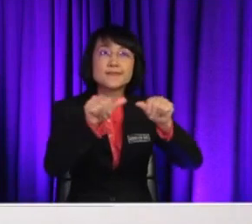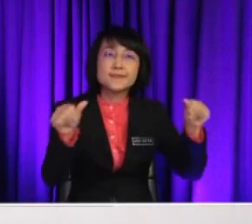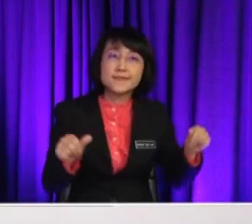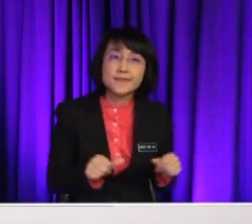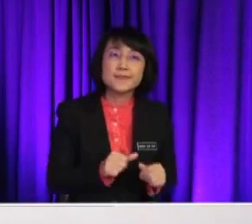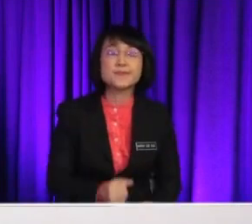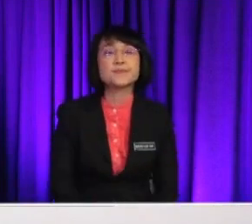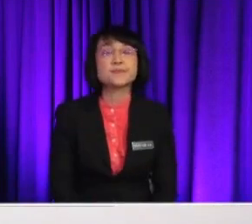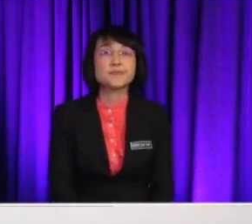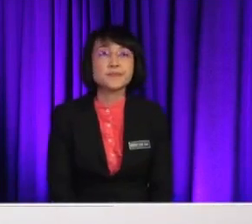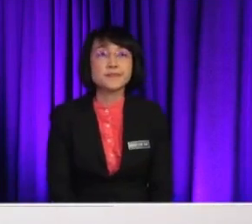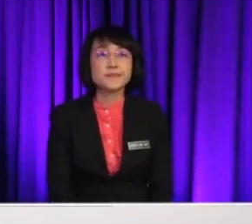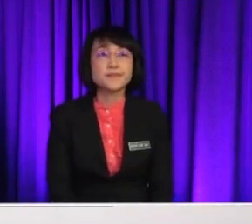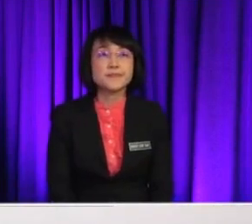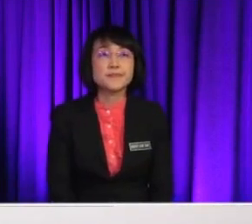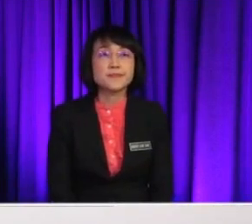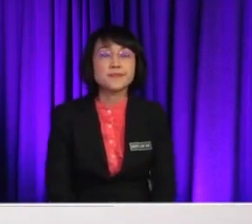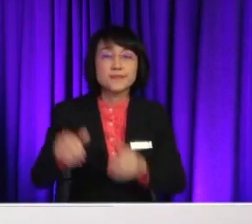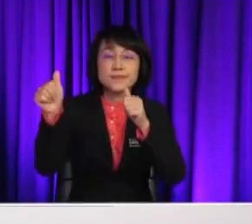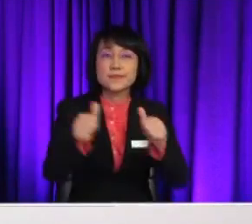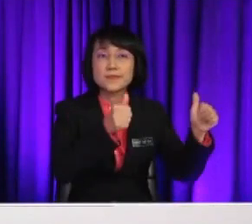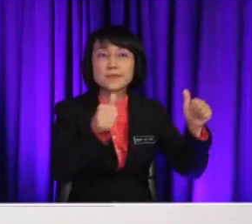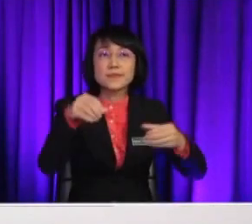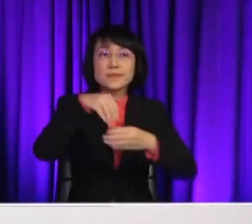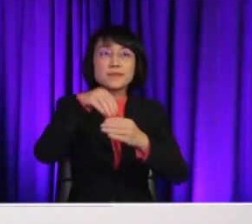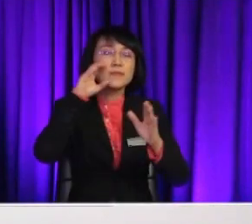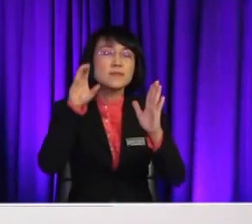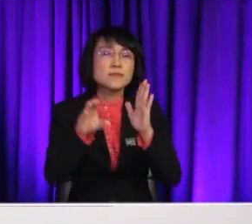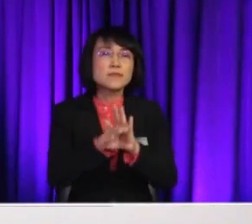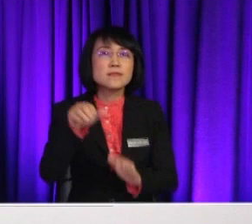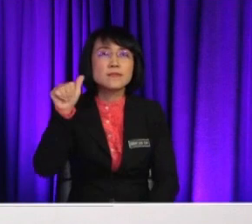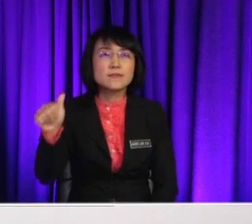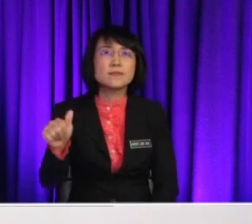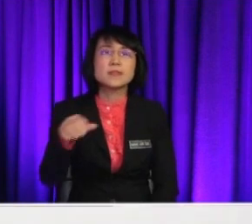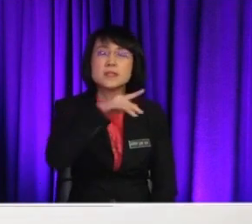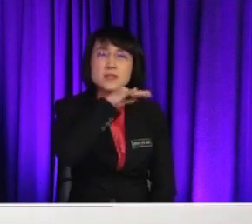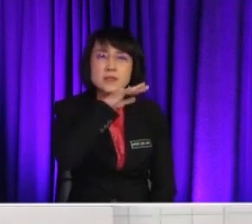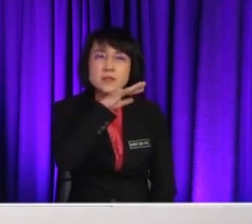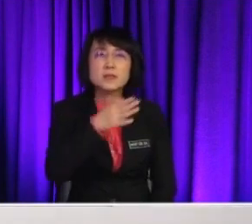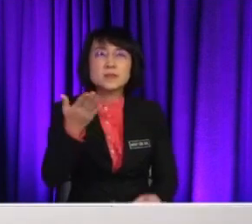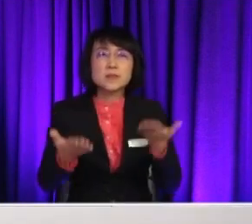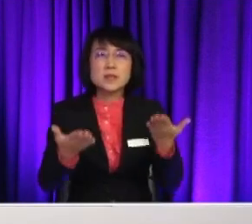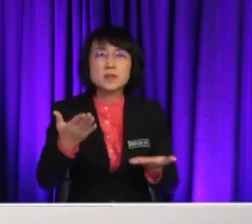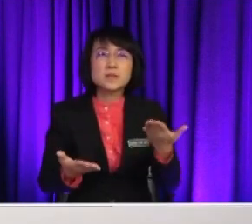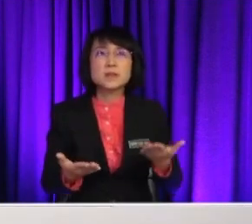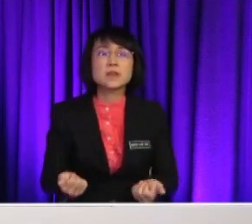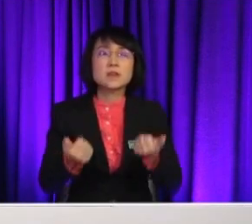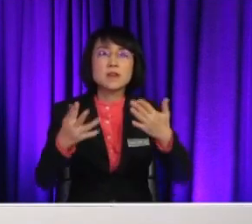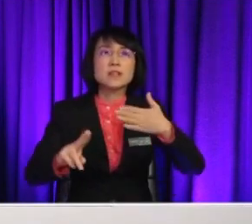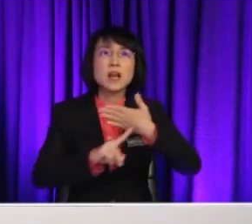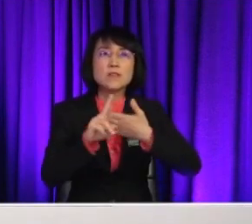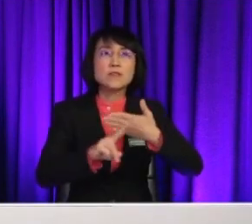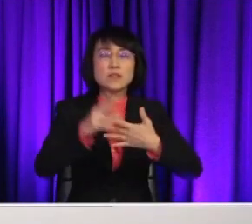picture above, I realized that the air in picture A seems polluted and it may cause some harmful disease to the resident.